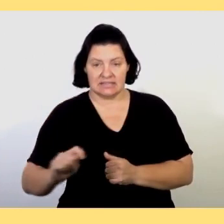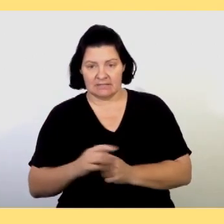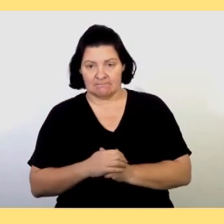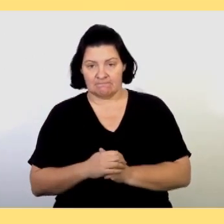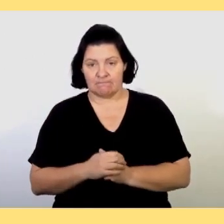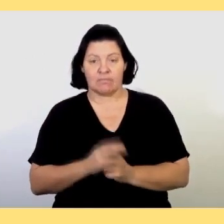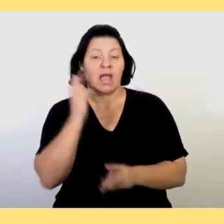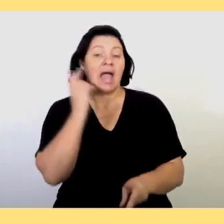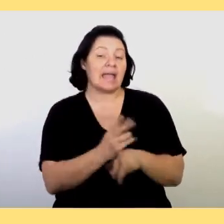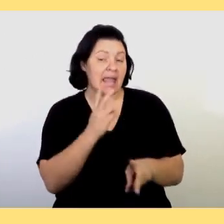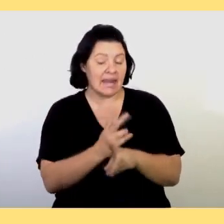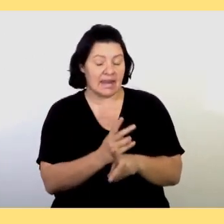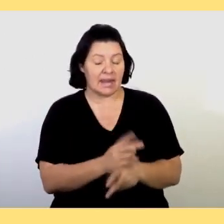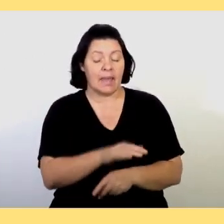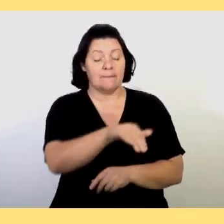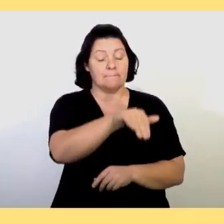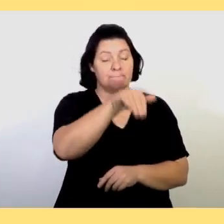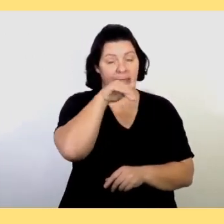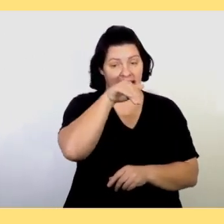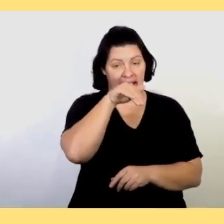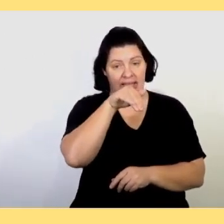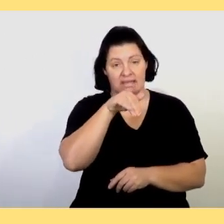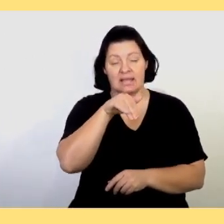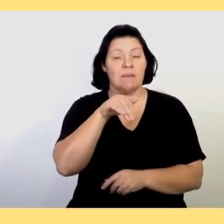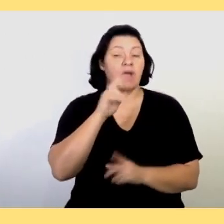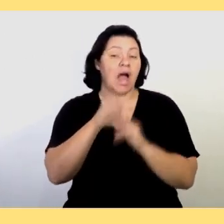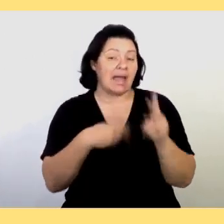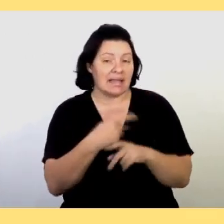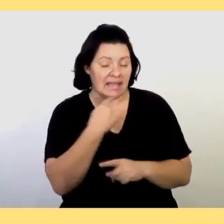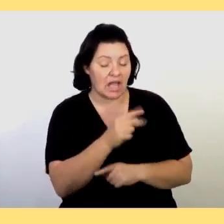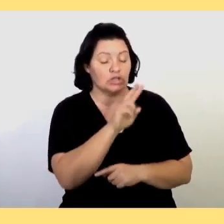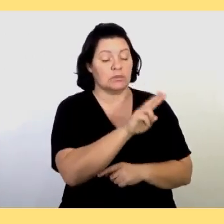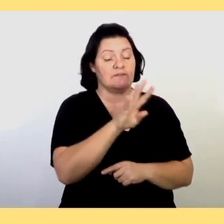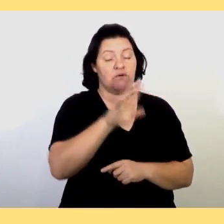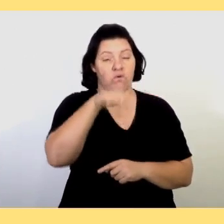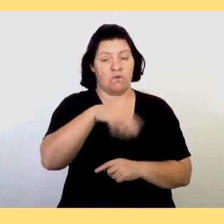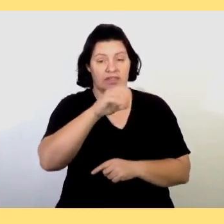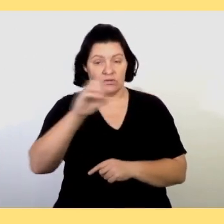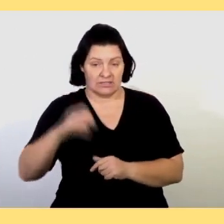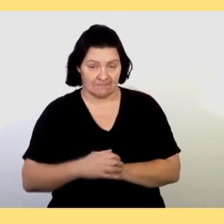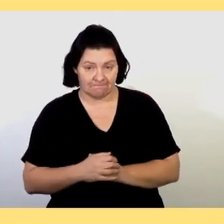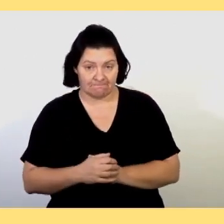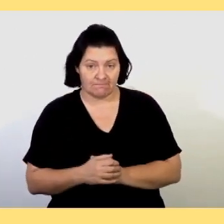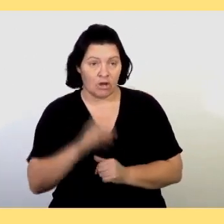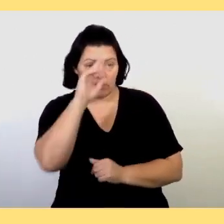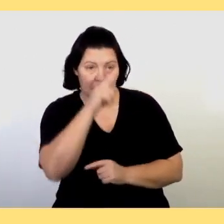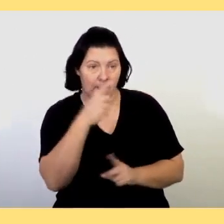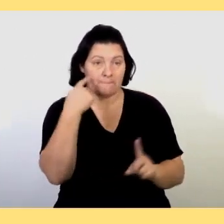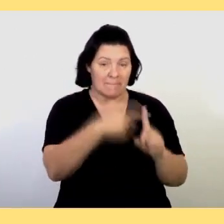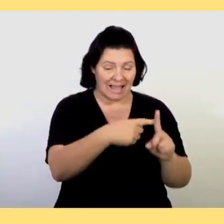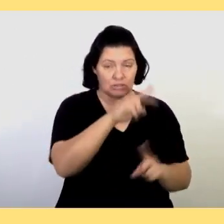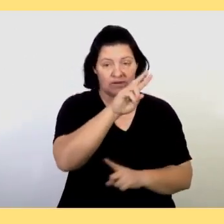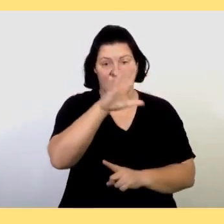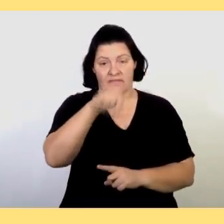biscuit. So again, bank, I'm repeating it again, 24,000. Remember, it's a